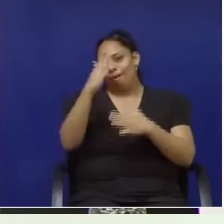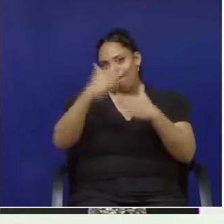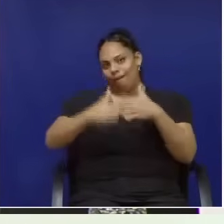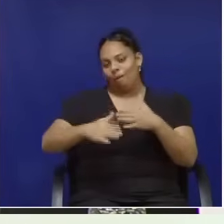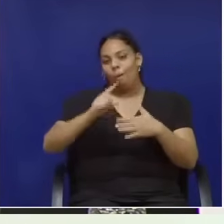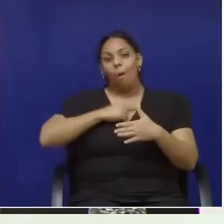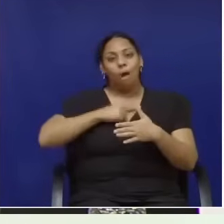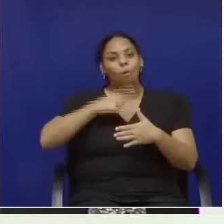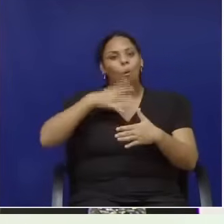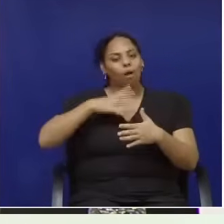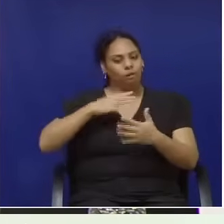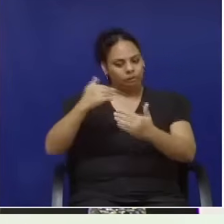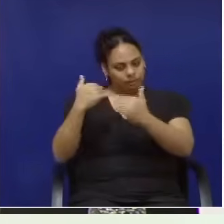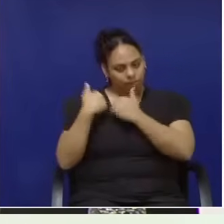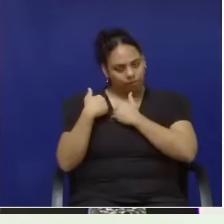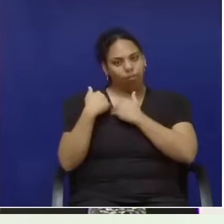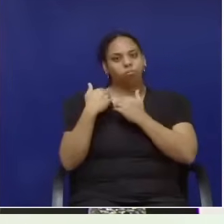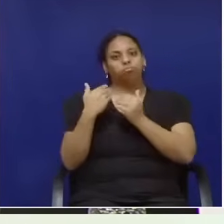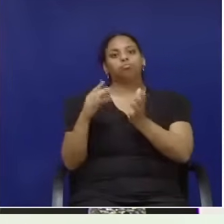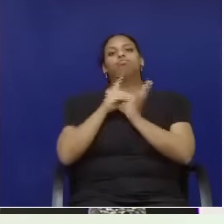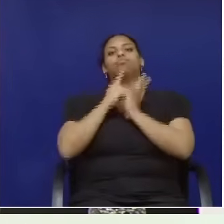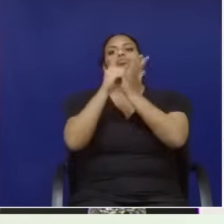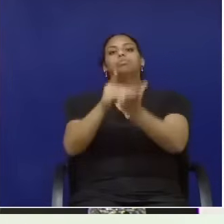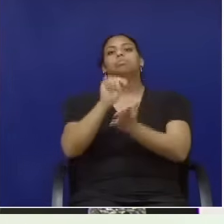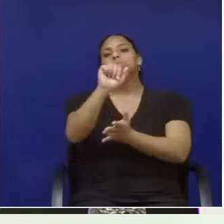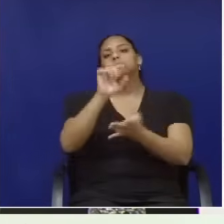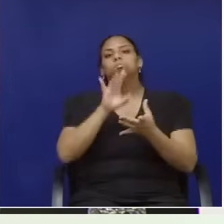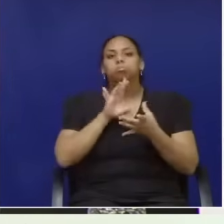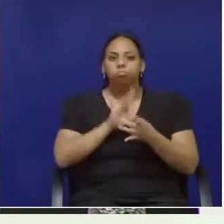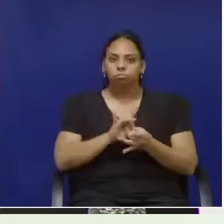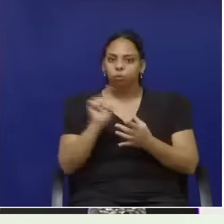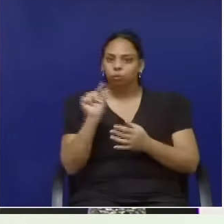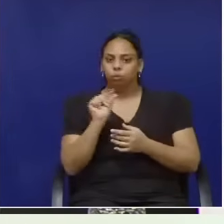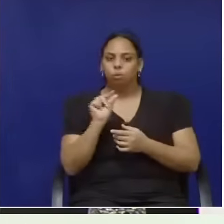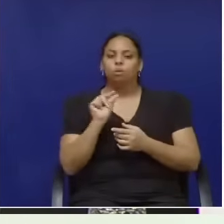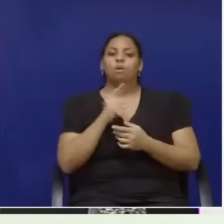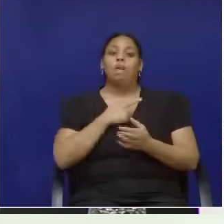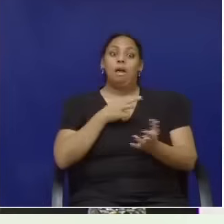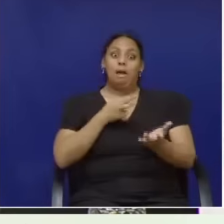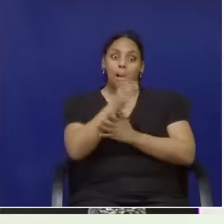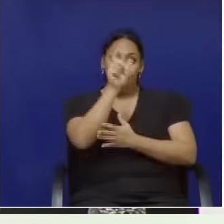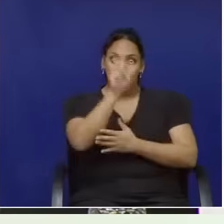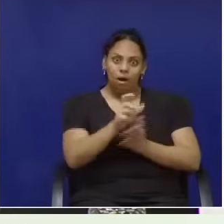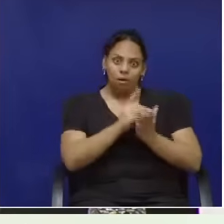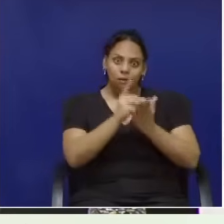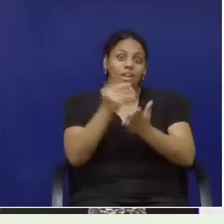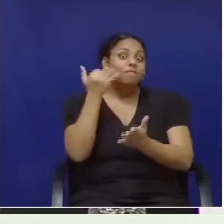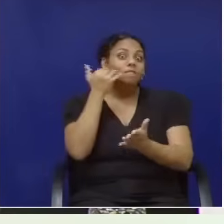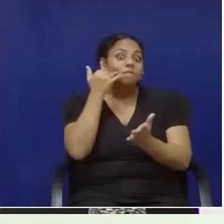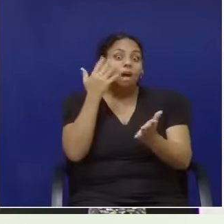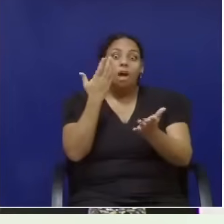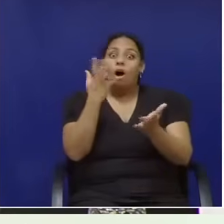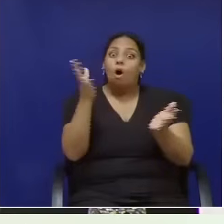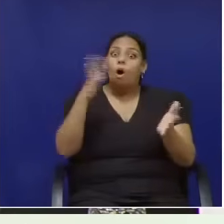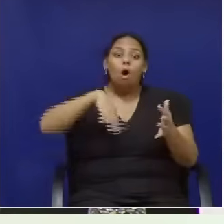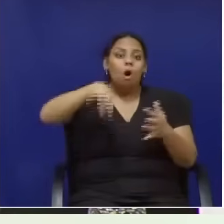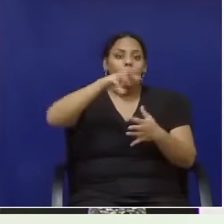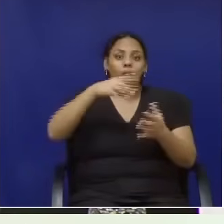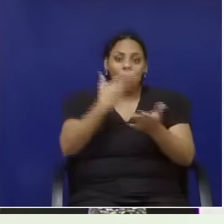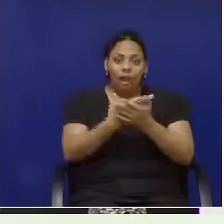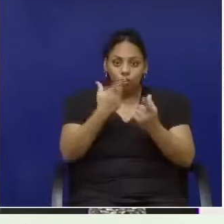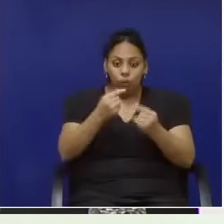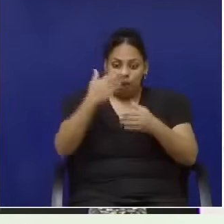actually securely deliver that document to you and make sure it reaches the right person. If you put that basket of services together, Chair, by the end of this